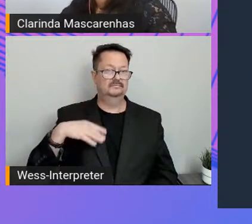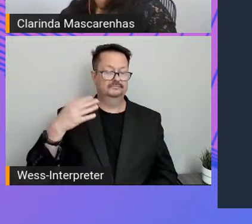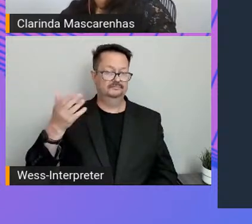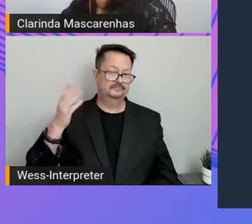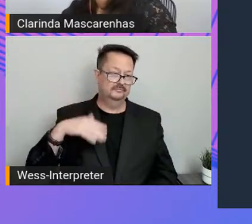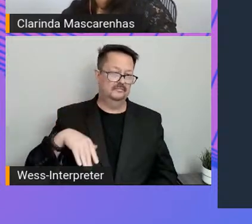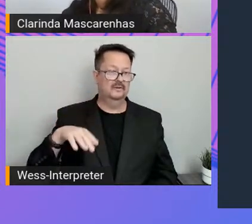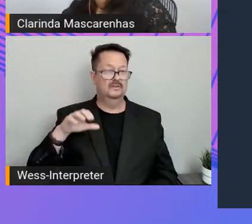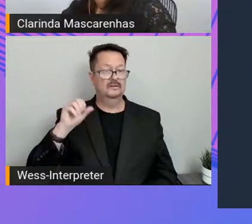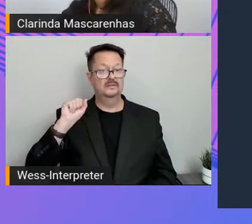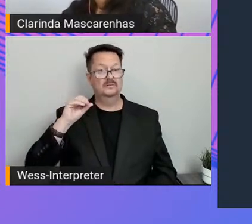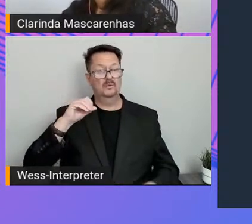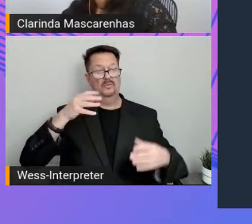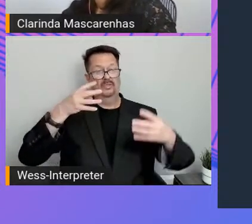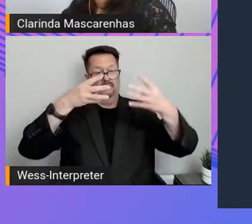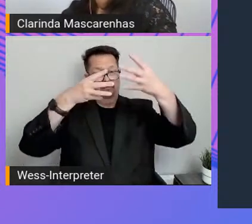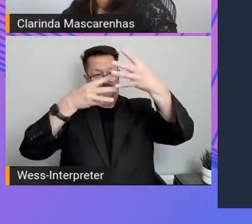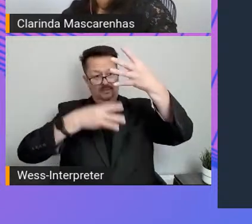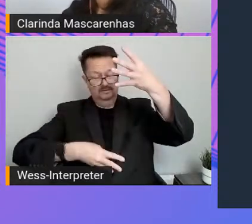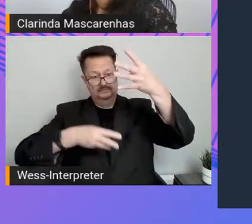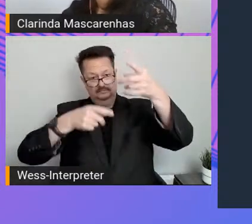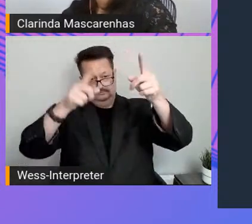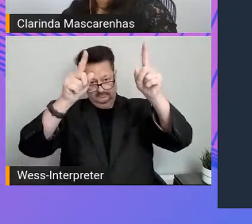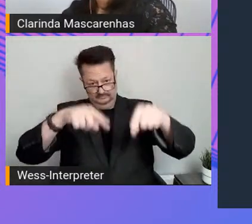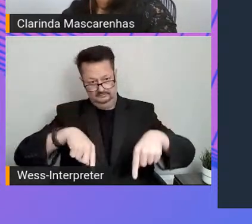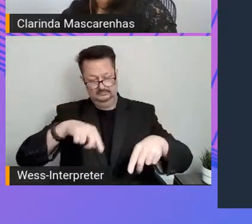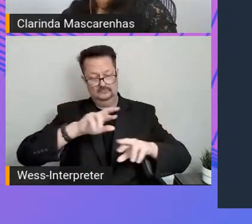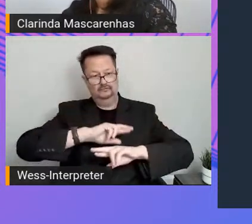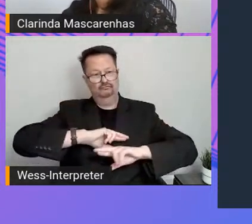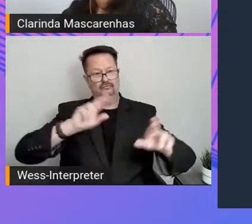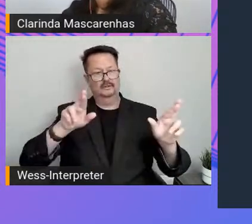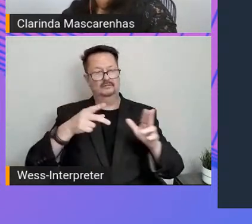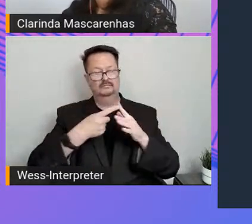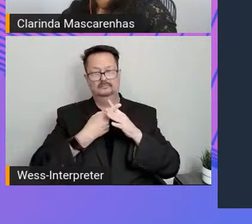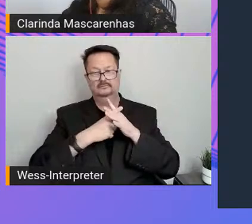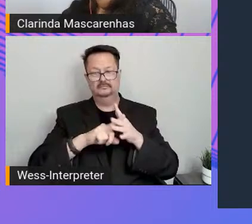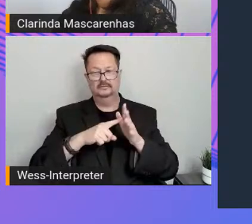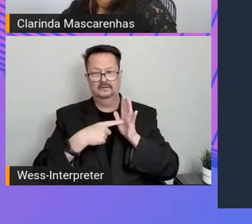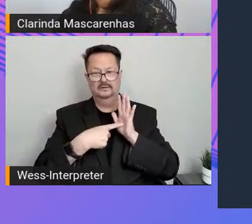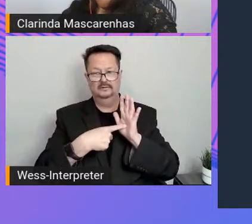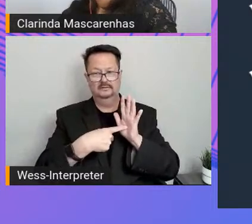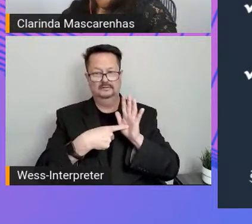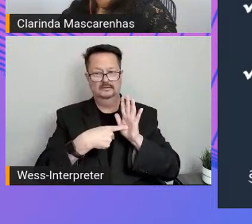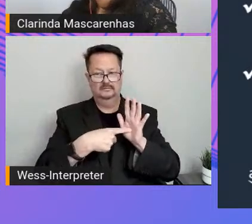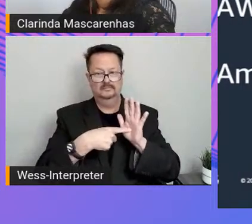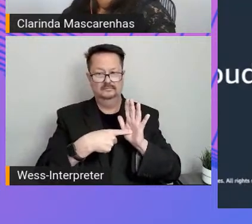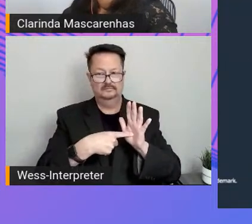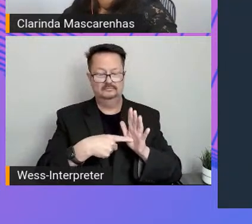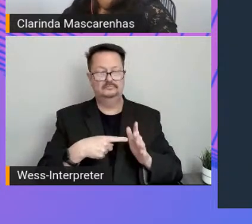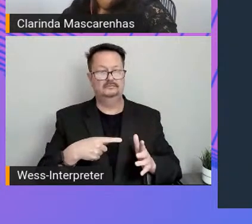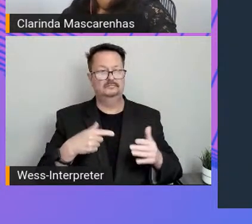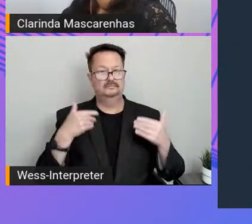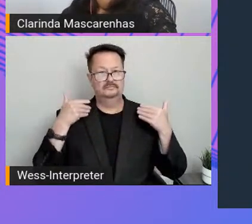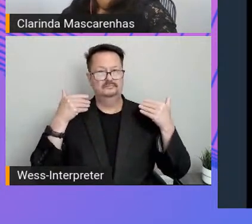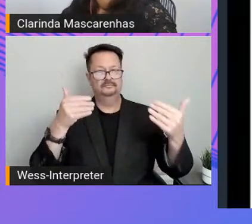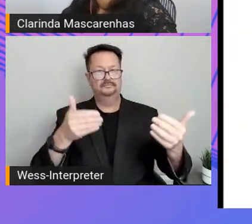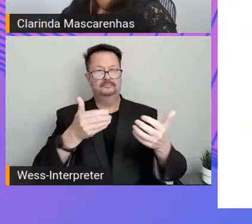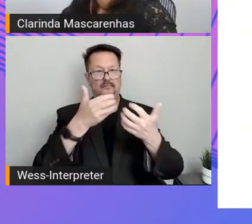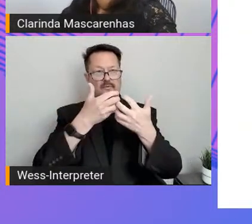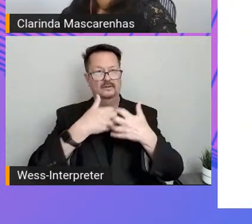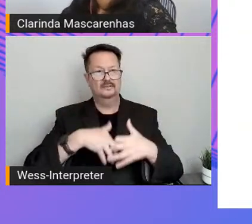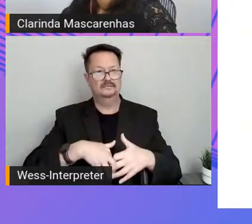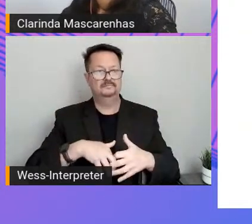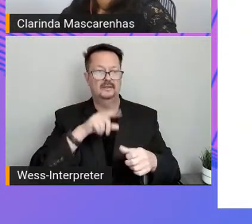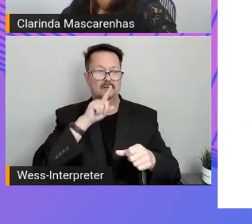So with all this setup, we are good to start our demo. So let's create and configure AppRunner service to